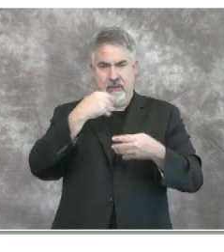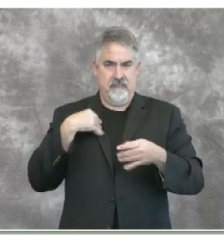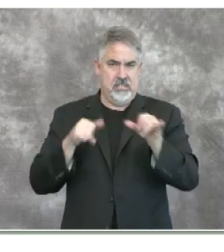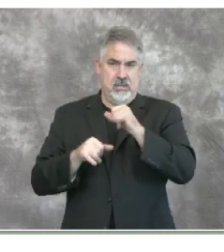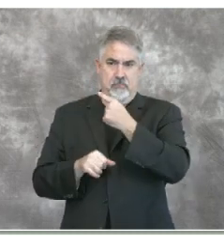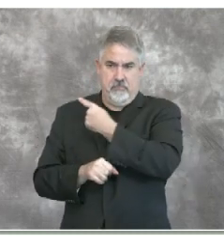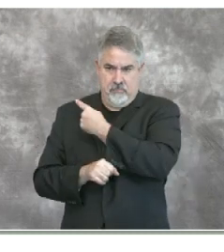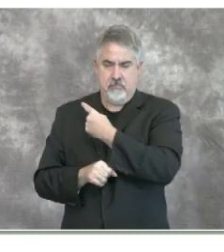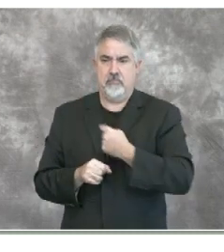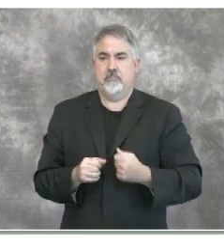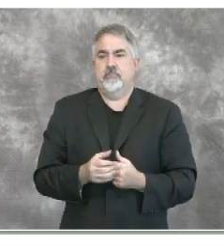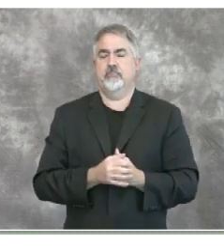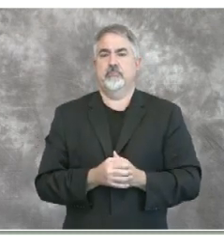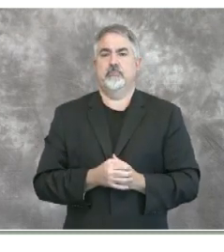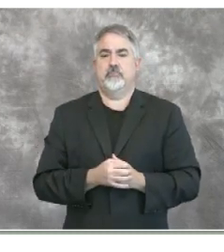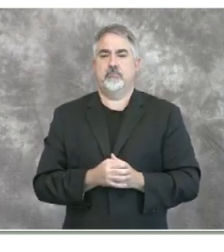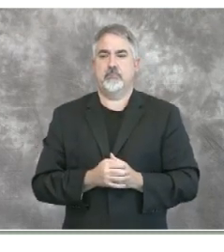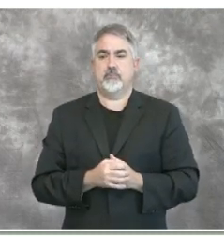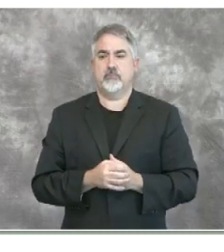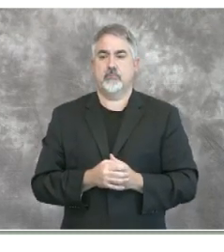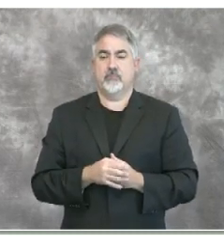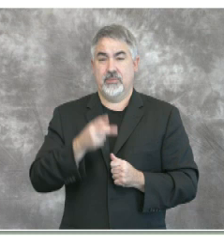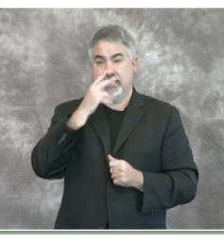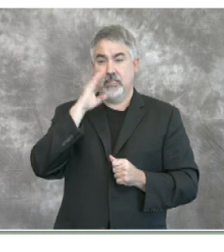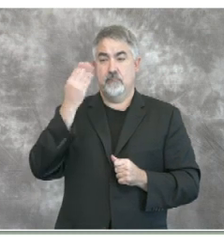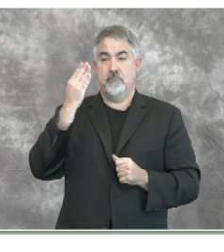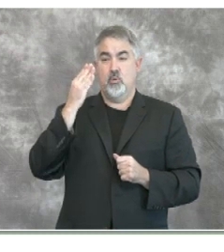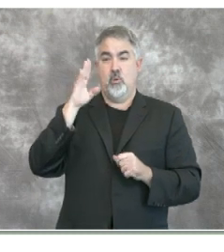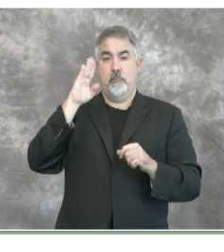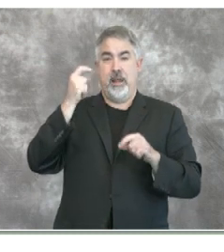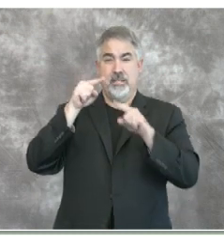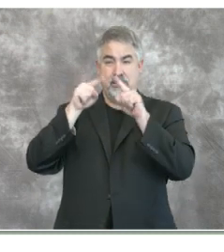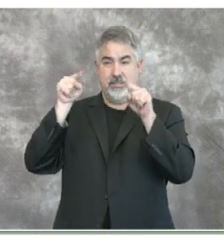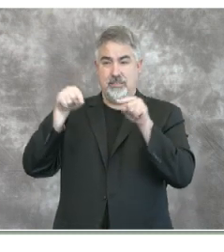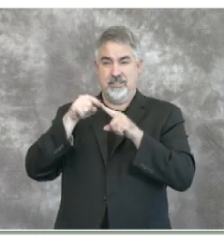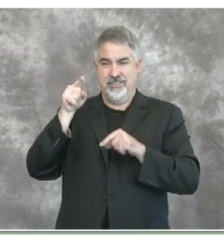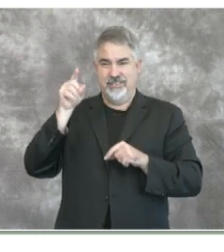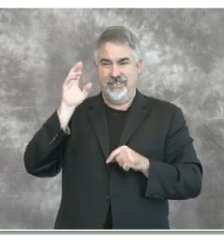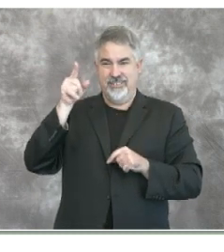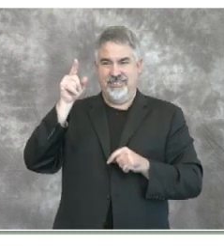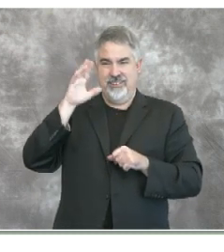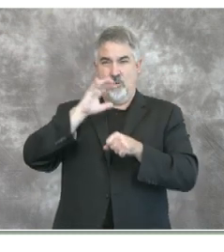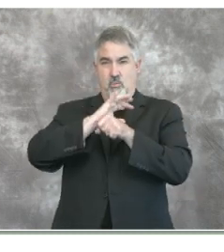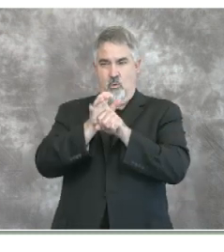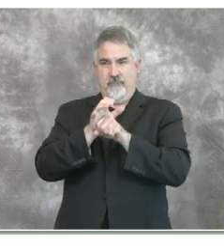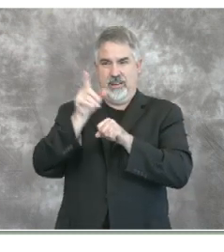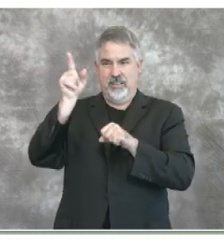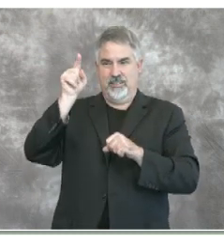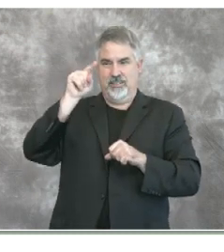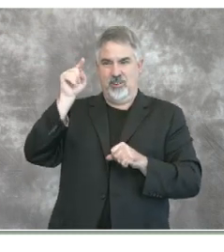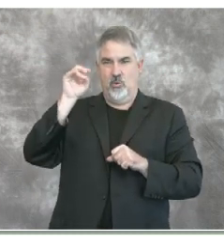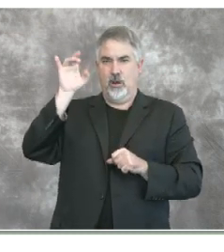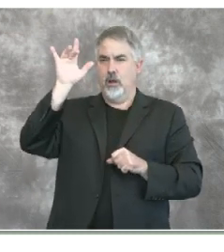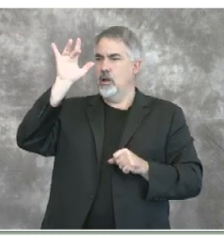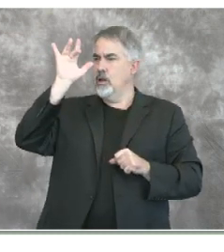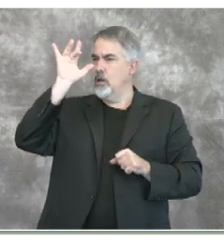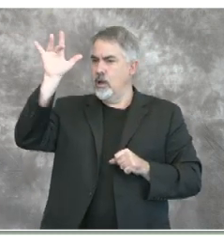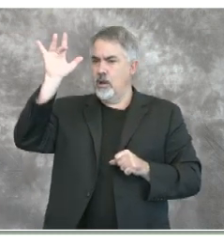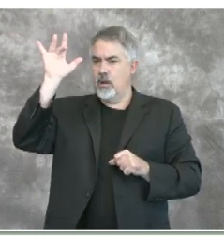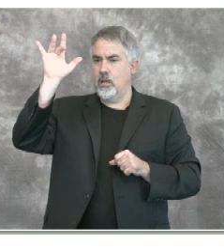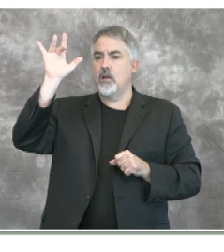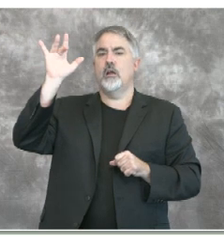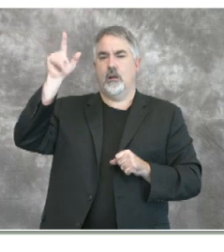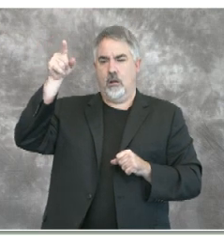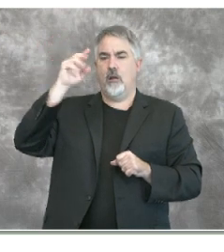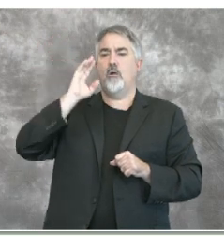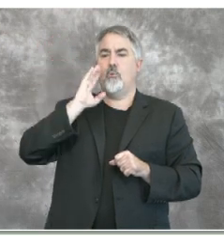see in the top left-hand corner there a blue box, Coronavirus in San Diego. If you click on that box, it takes you to the Coronavirus in San